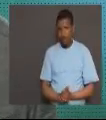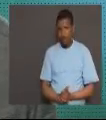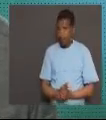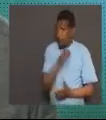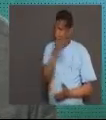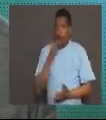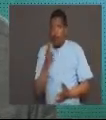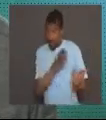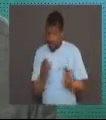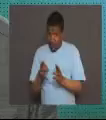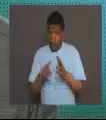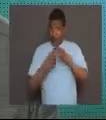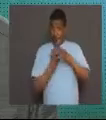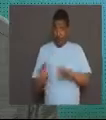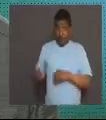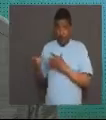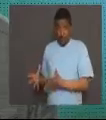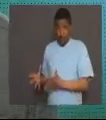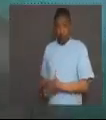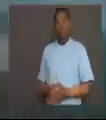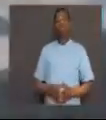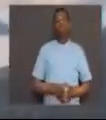Are you ready to begin, students?